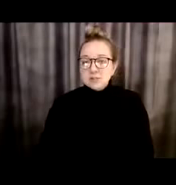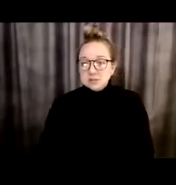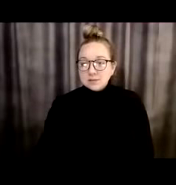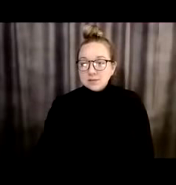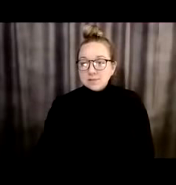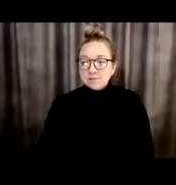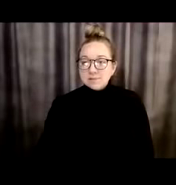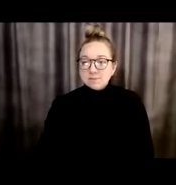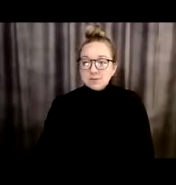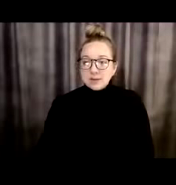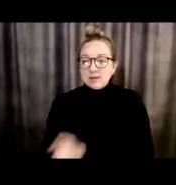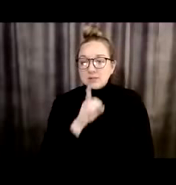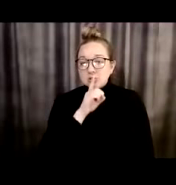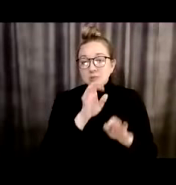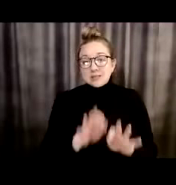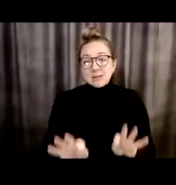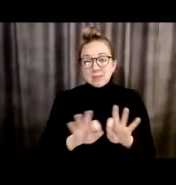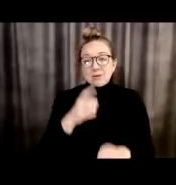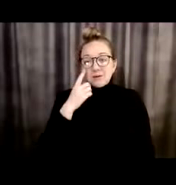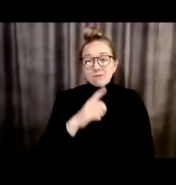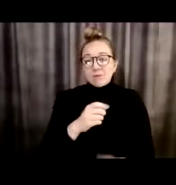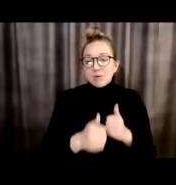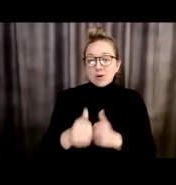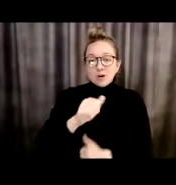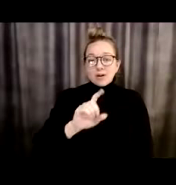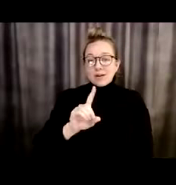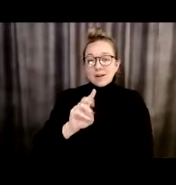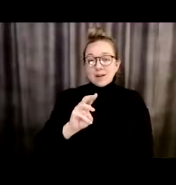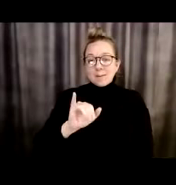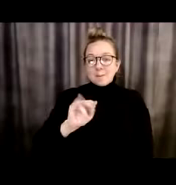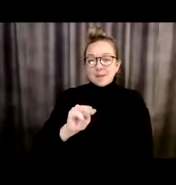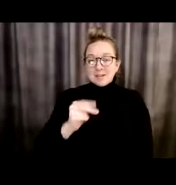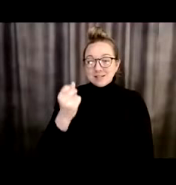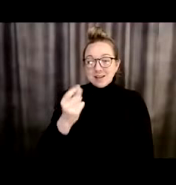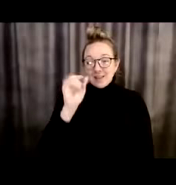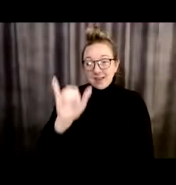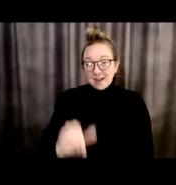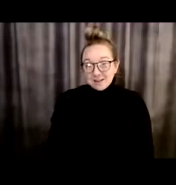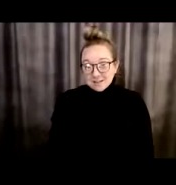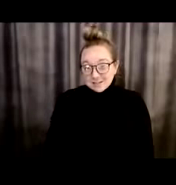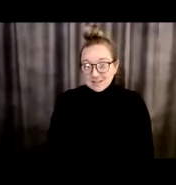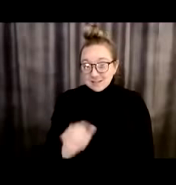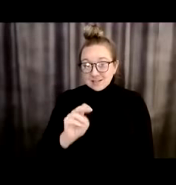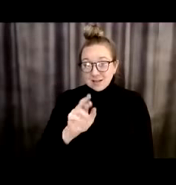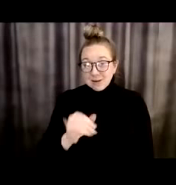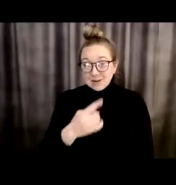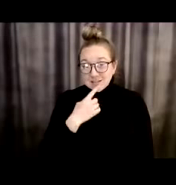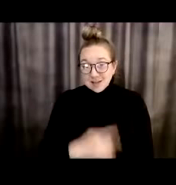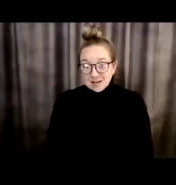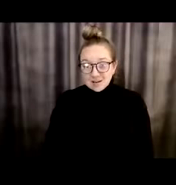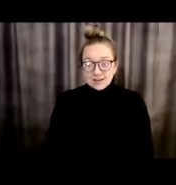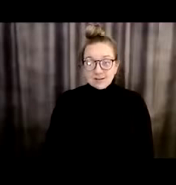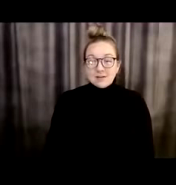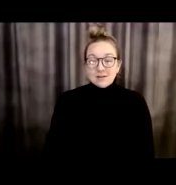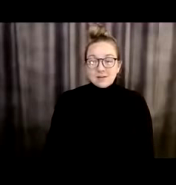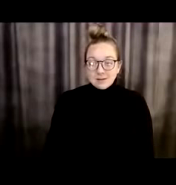that and don't end up being punitive with educators who they think are